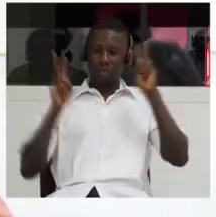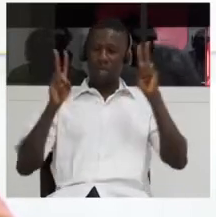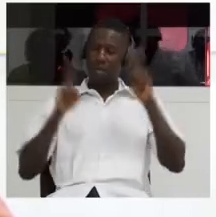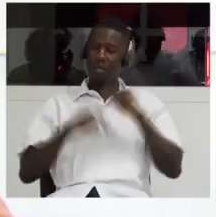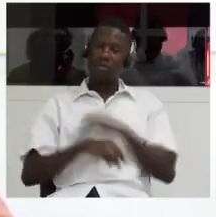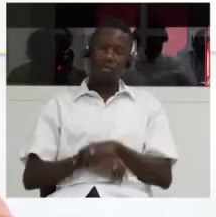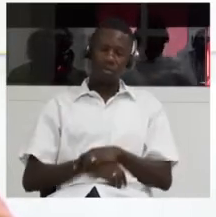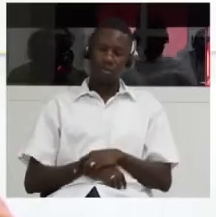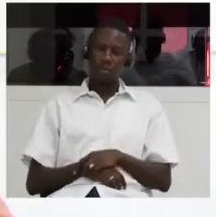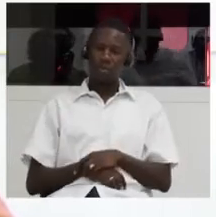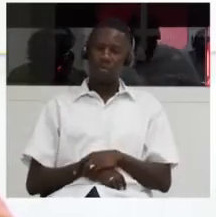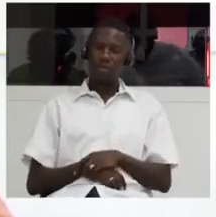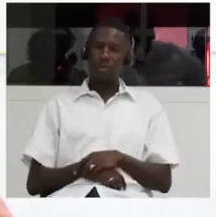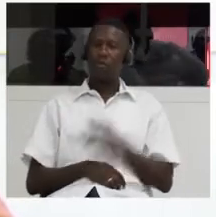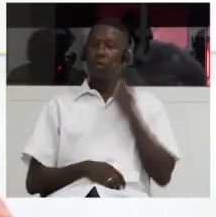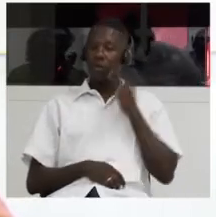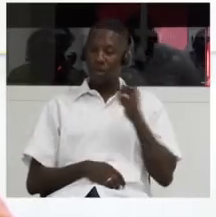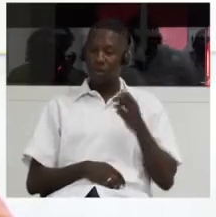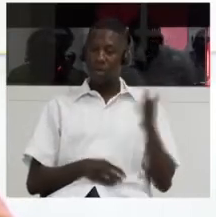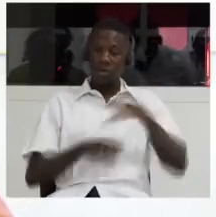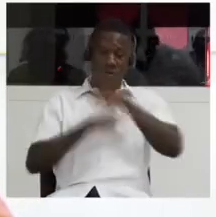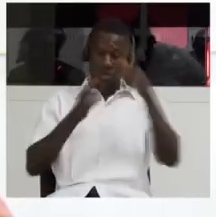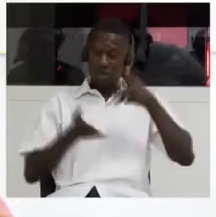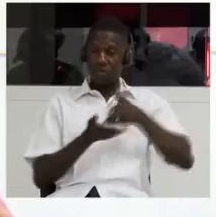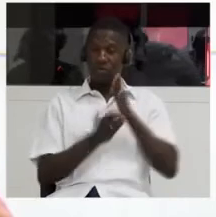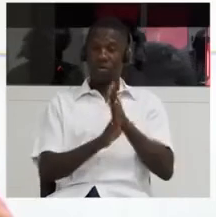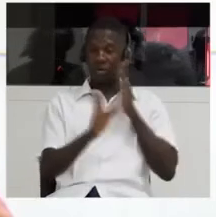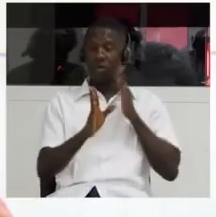Then when a falling was called, we all assembled, and